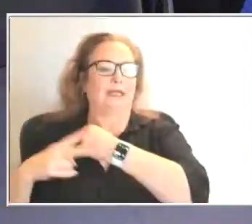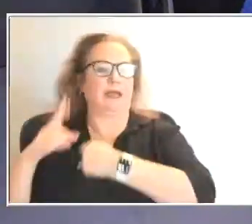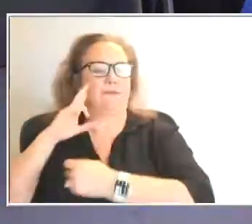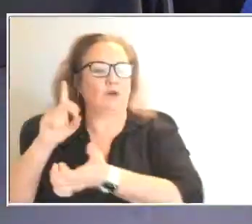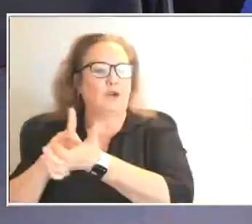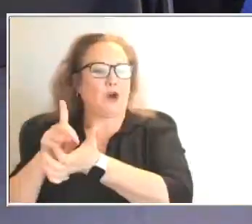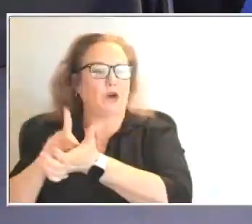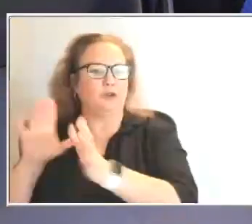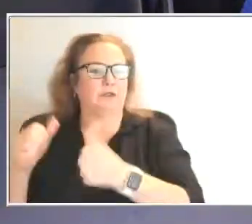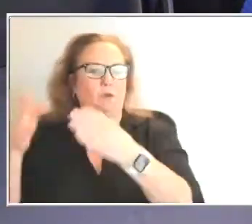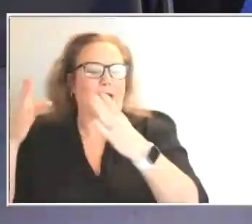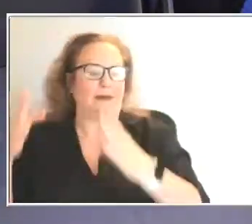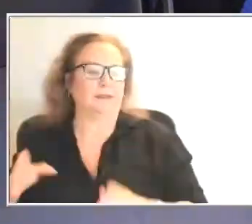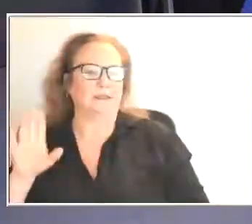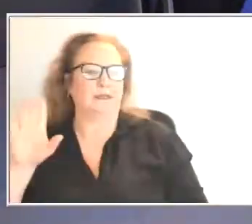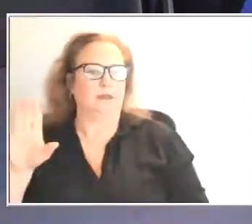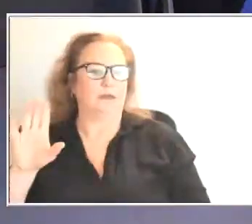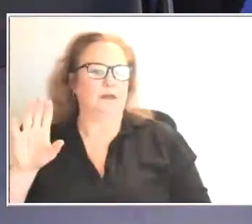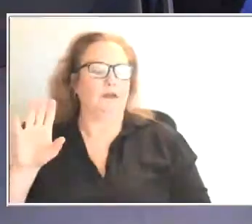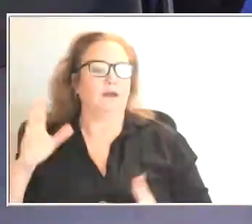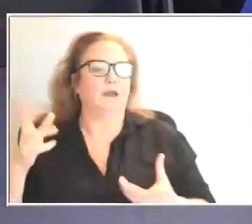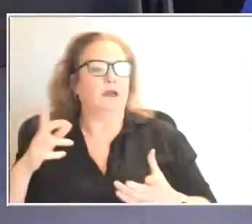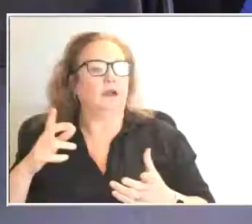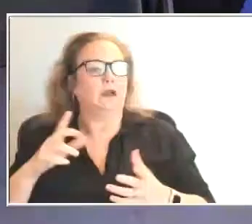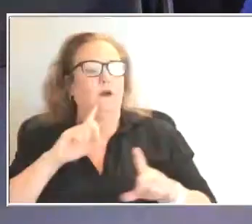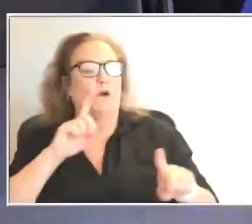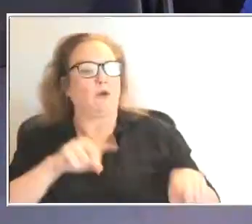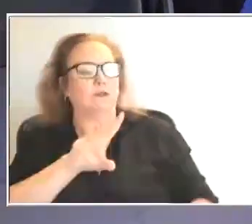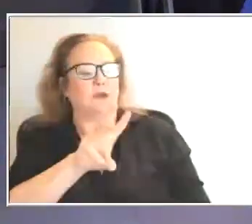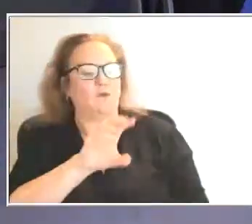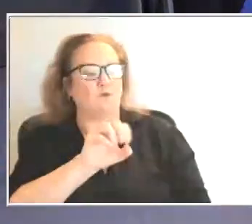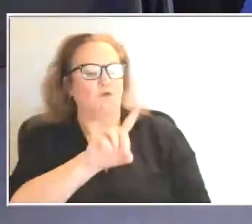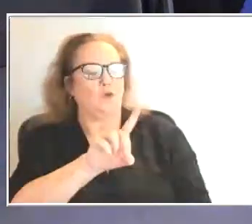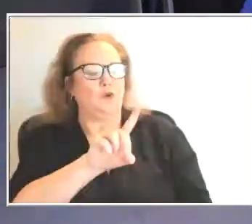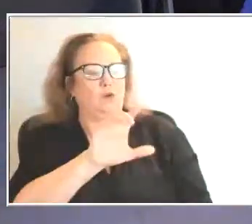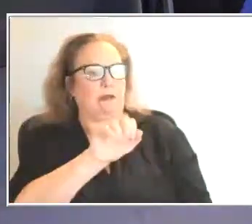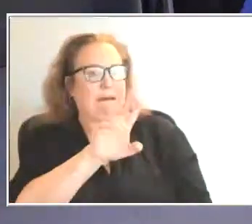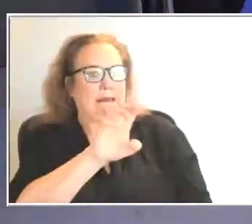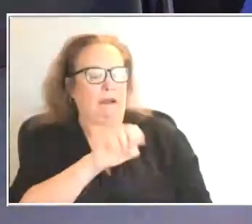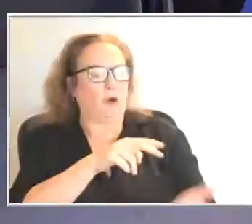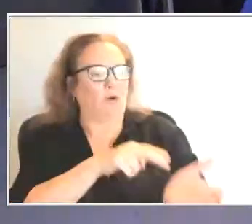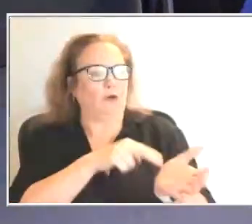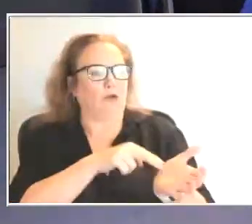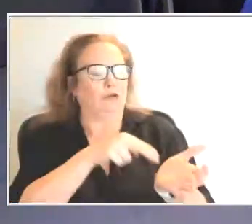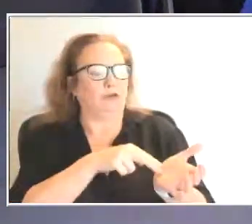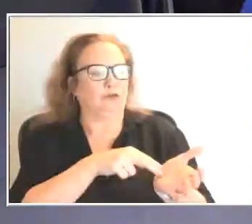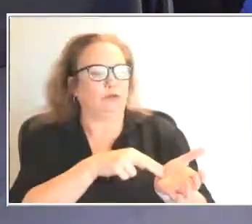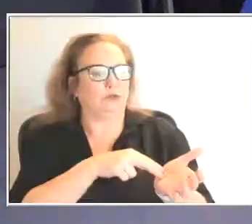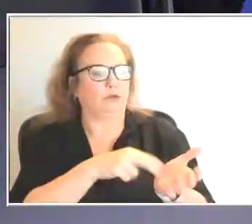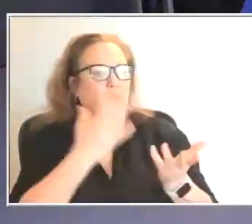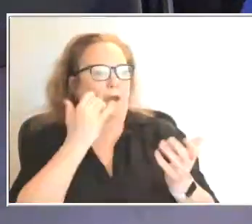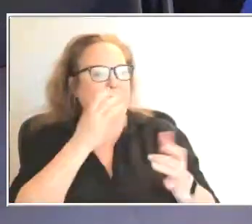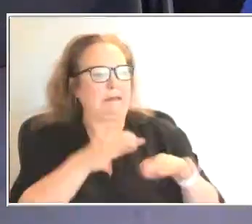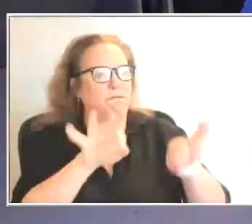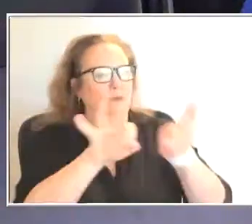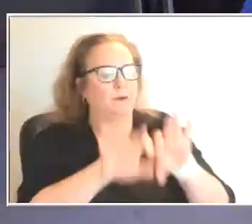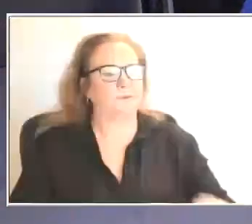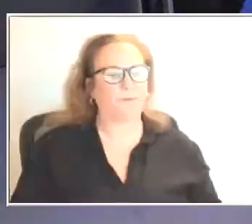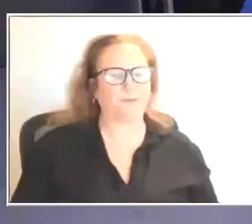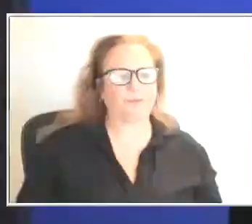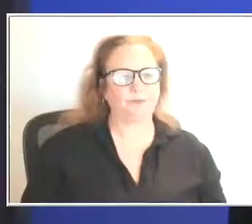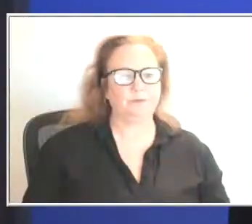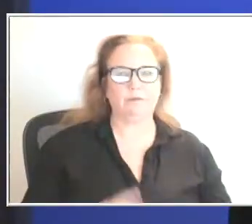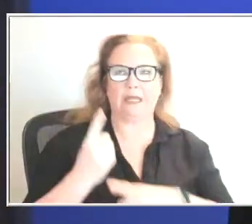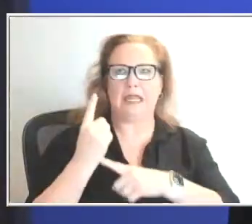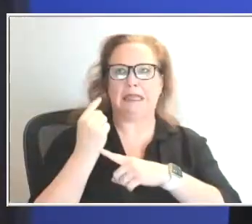advanced practice providers. But what orders can a wound nurse place, and why is having that power so important? You know, about a year ago,